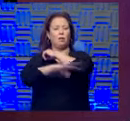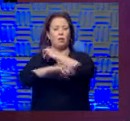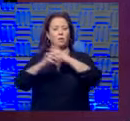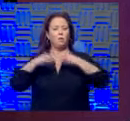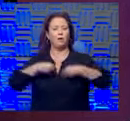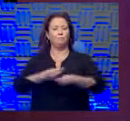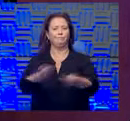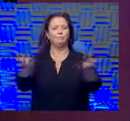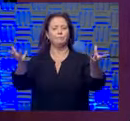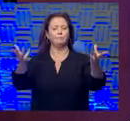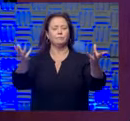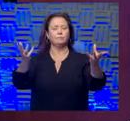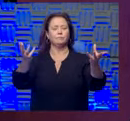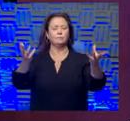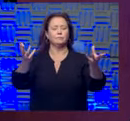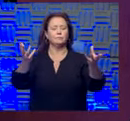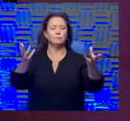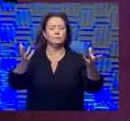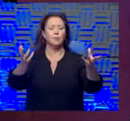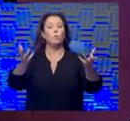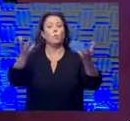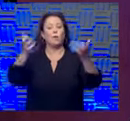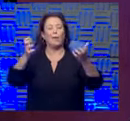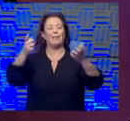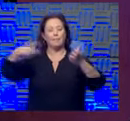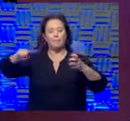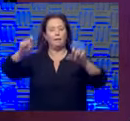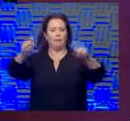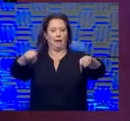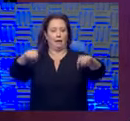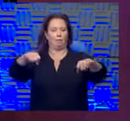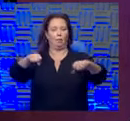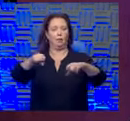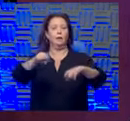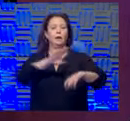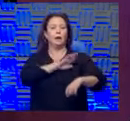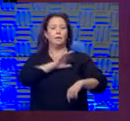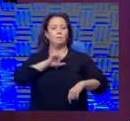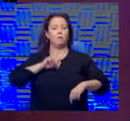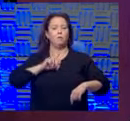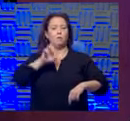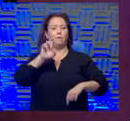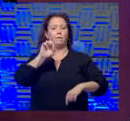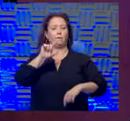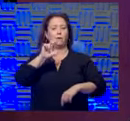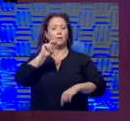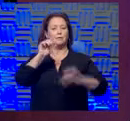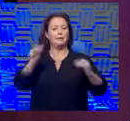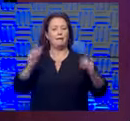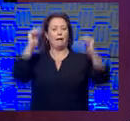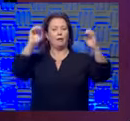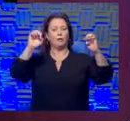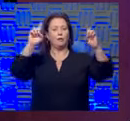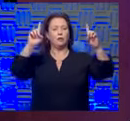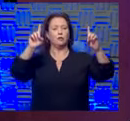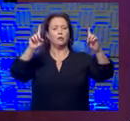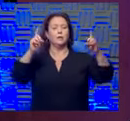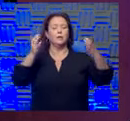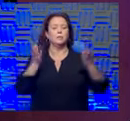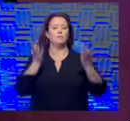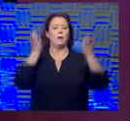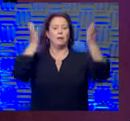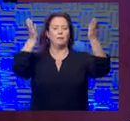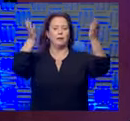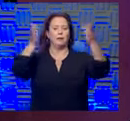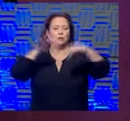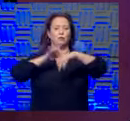out we want them to, and as well as the Board of Regents and Higher Ed, to come out with some strong